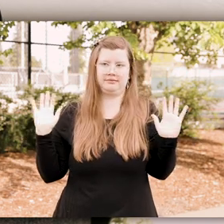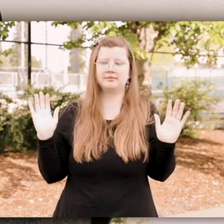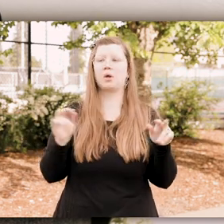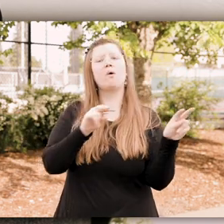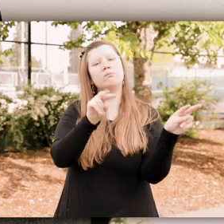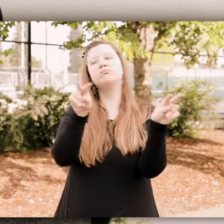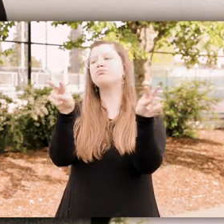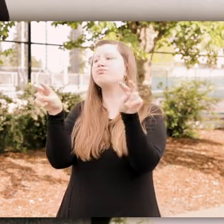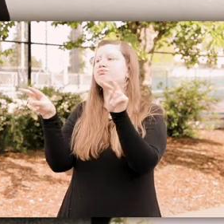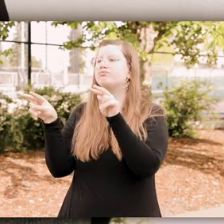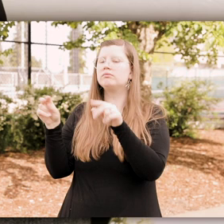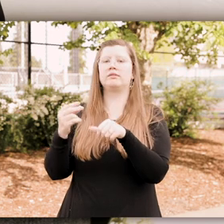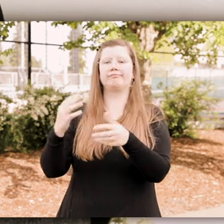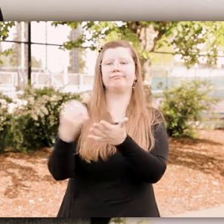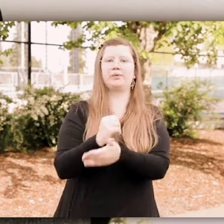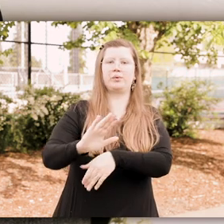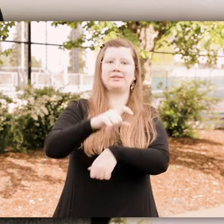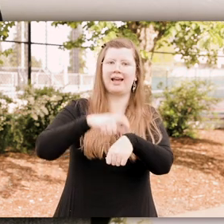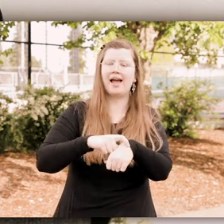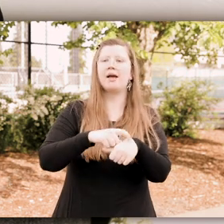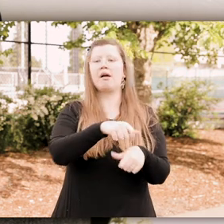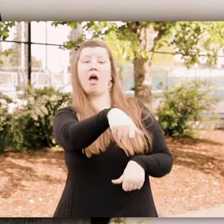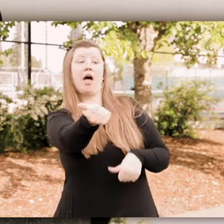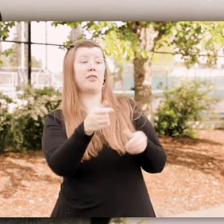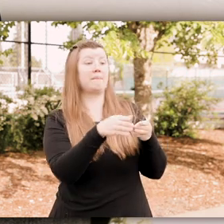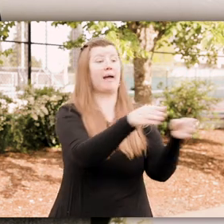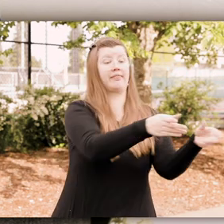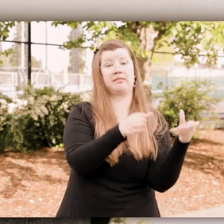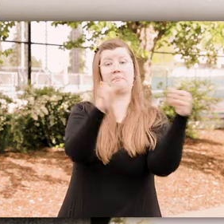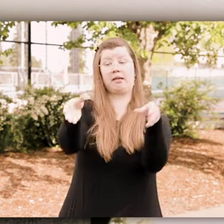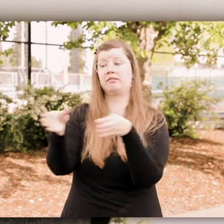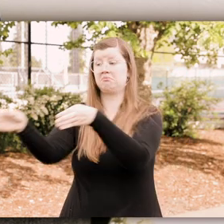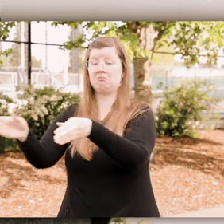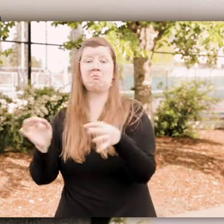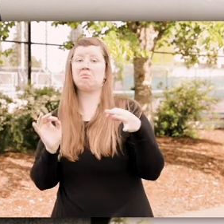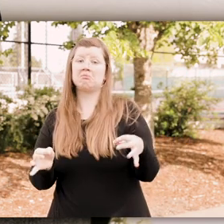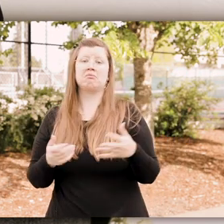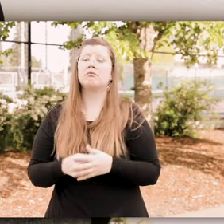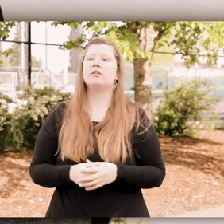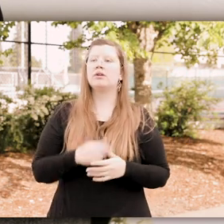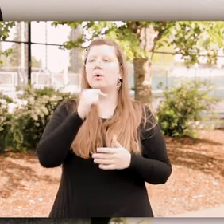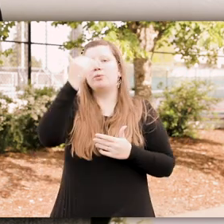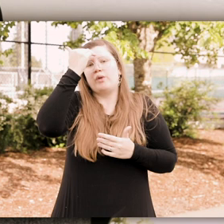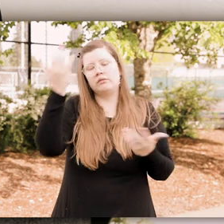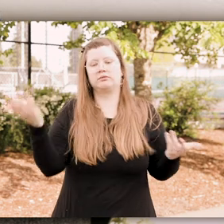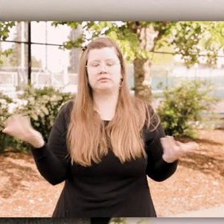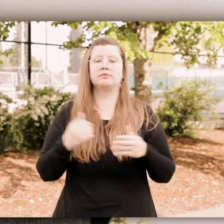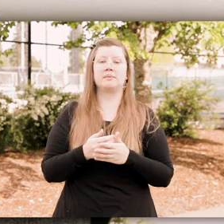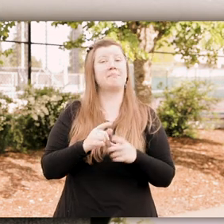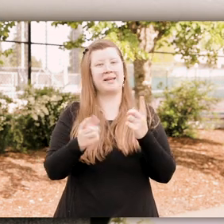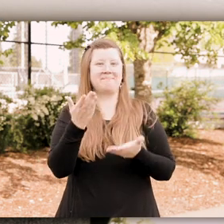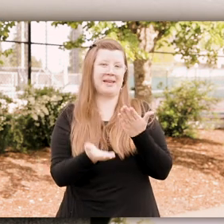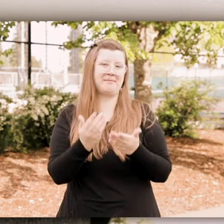Who knows? But it may well make all the difference for you as it has for me. One of my